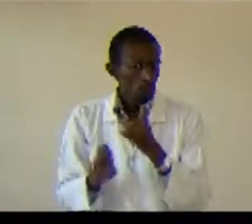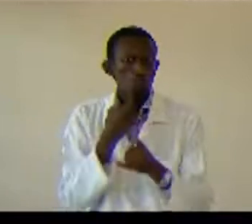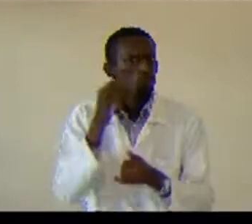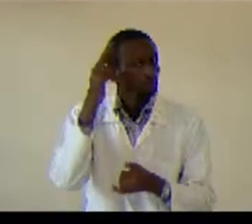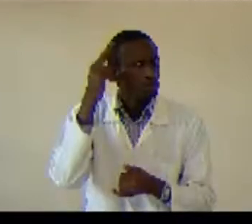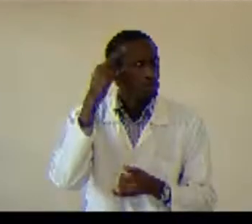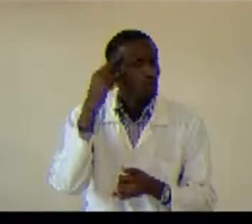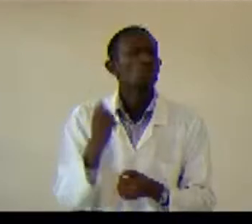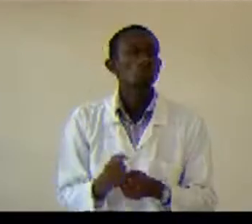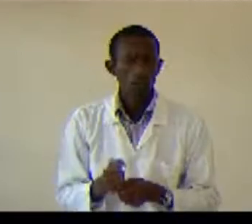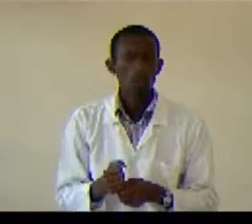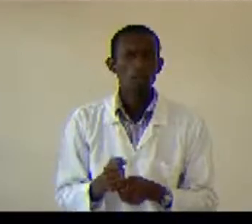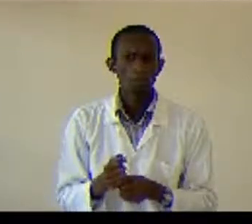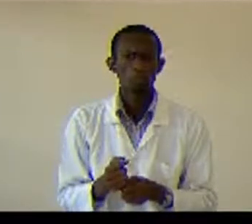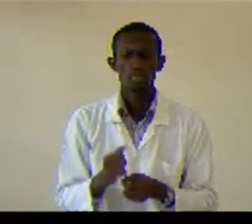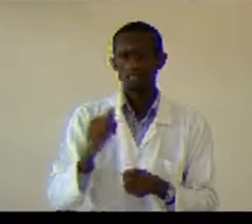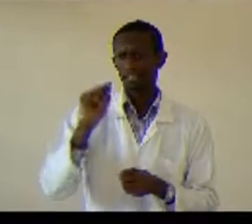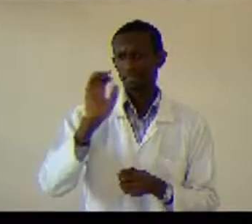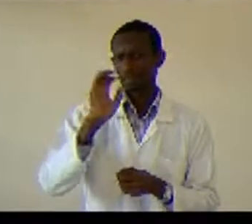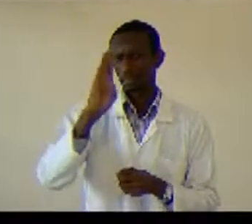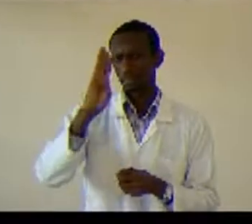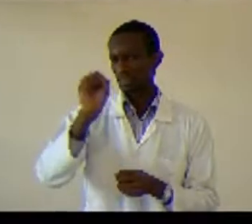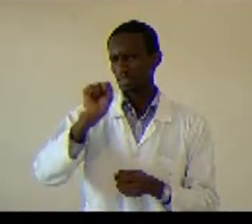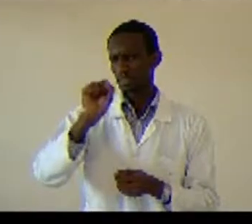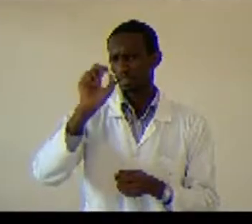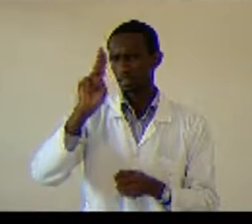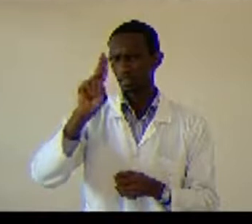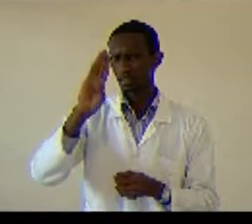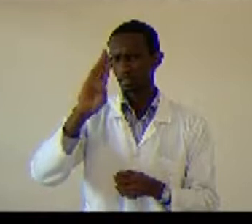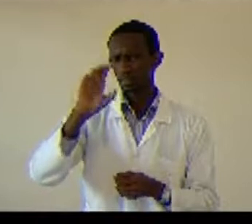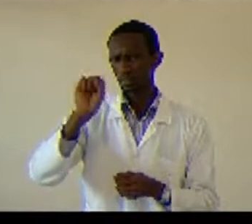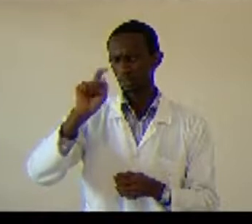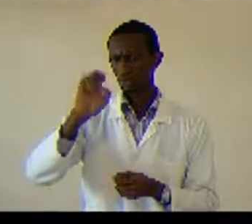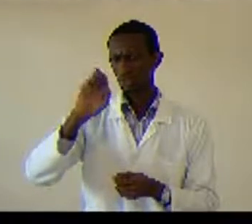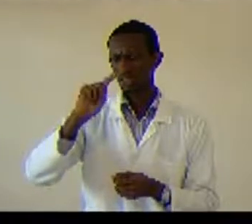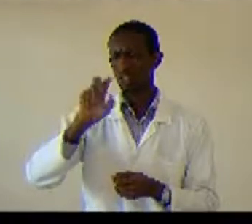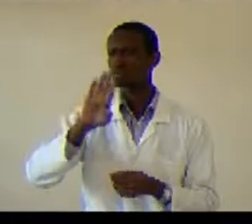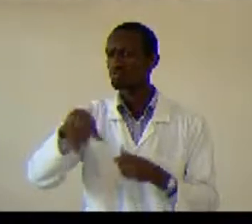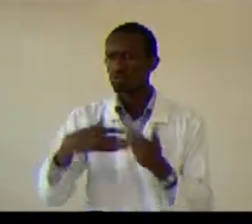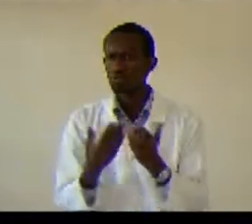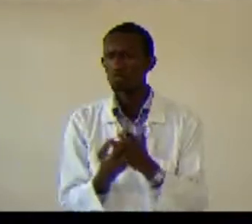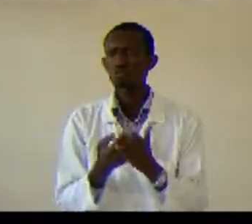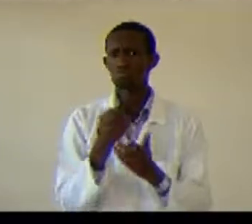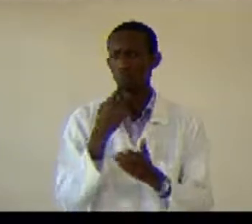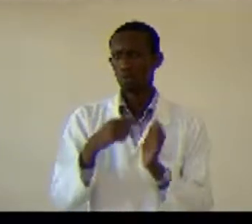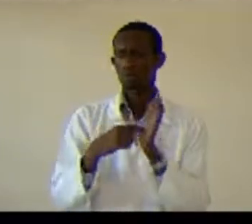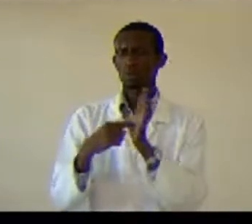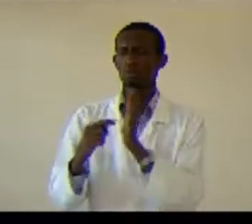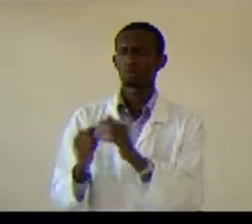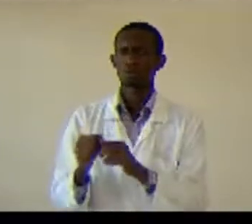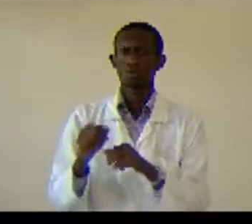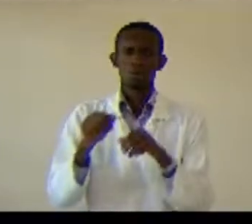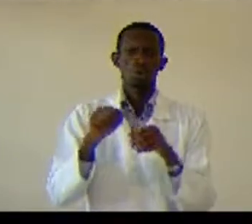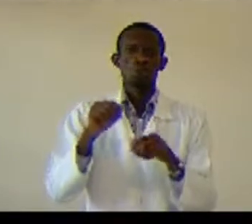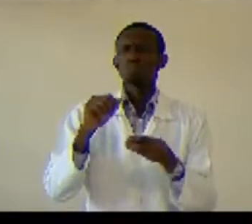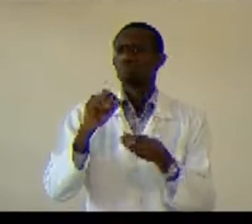every substance has got its own specific latent heat of fusion, melting point, boiling